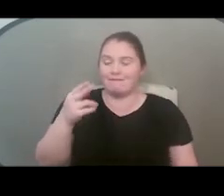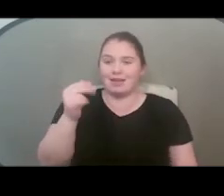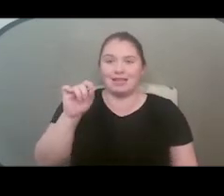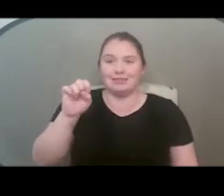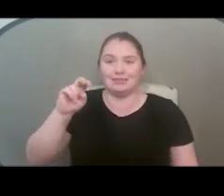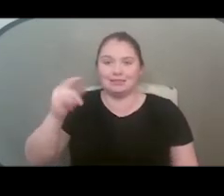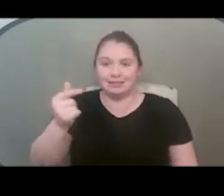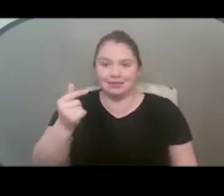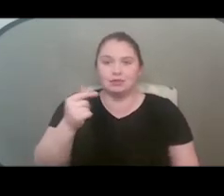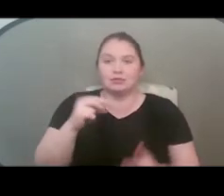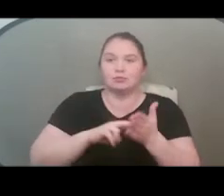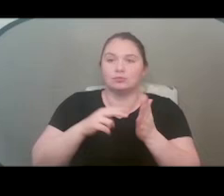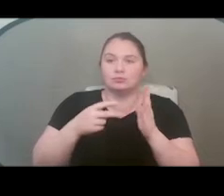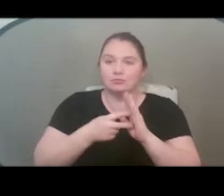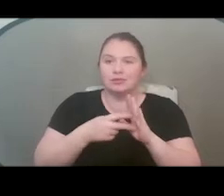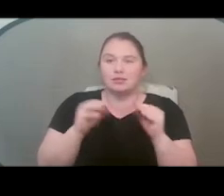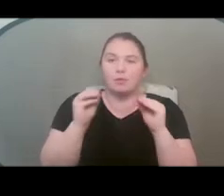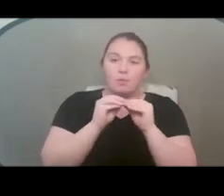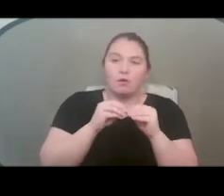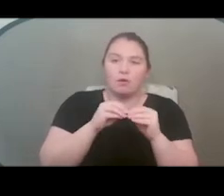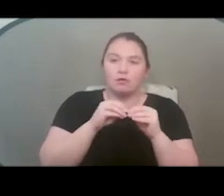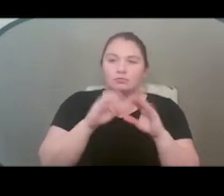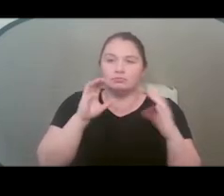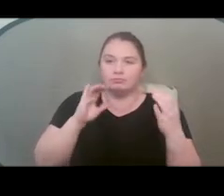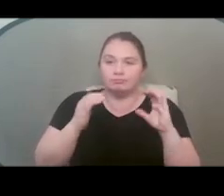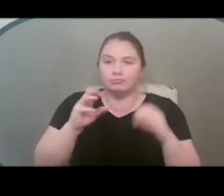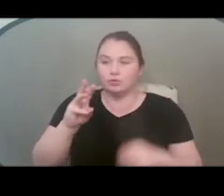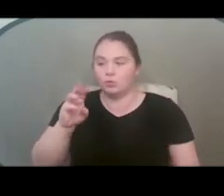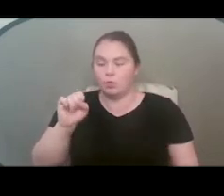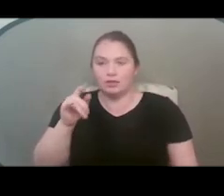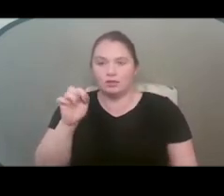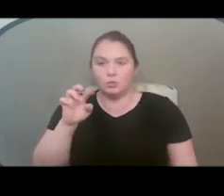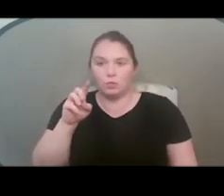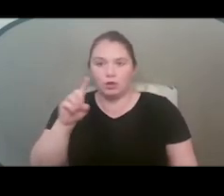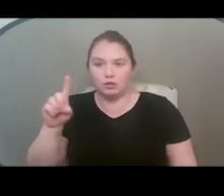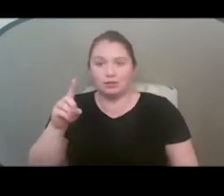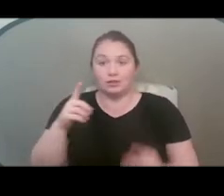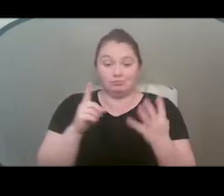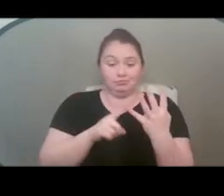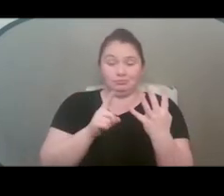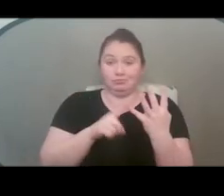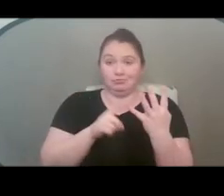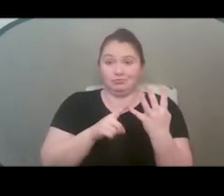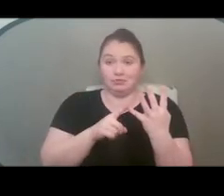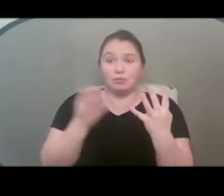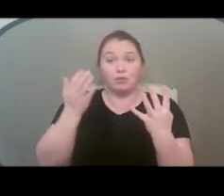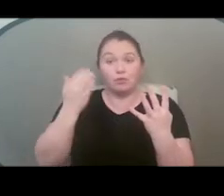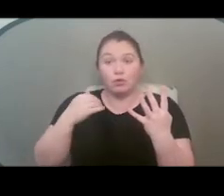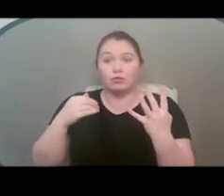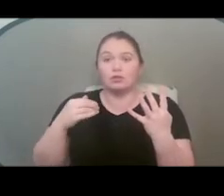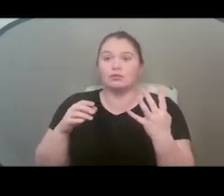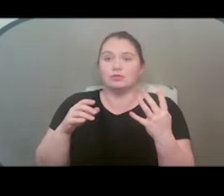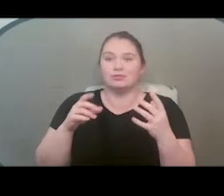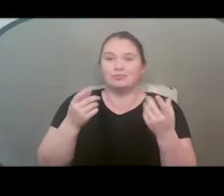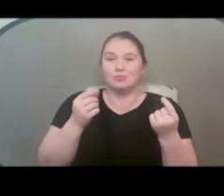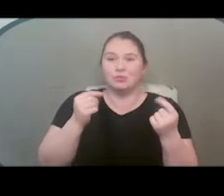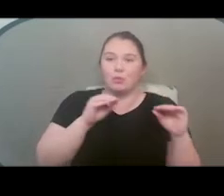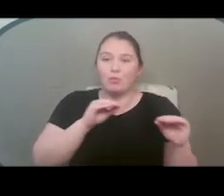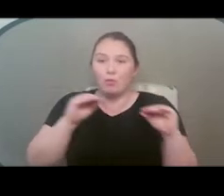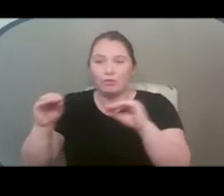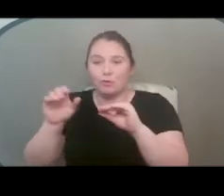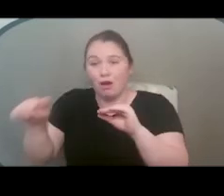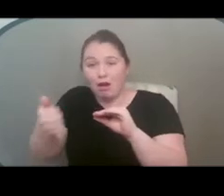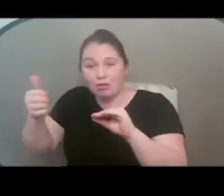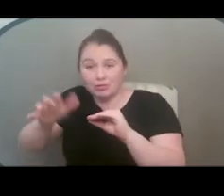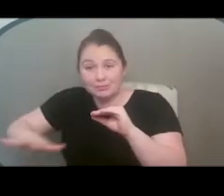and bringing it more comprehensively. And then option four was originally a greenfield site, but we were also going to open it up if